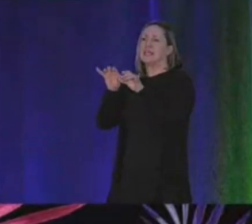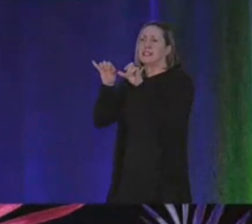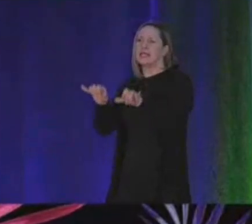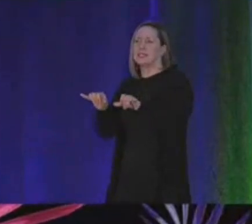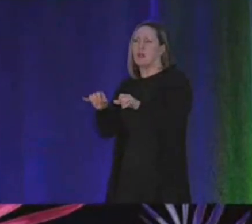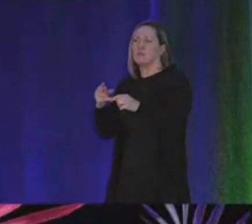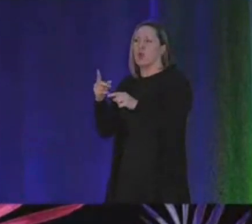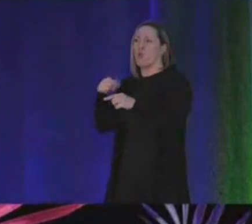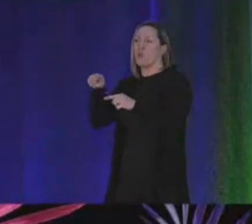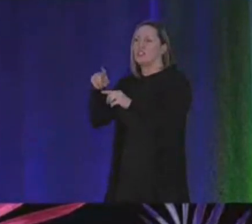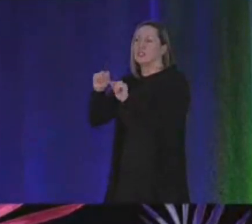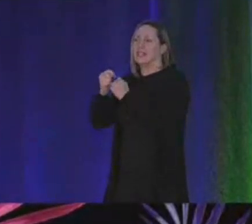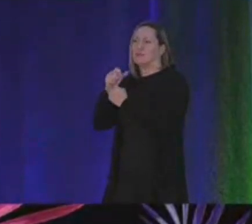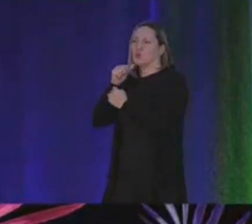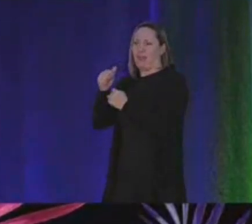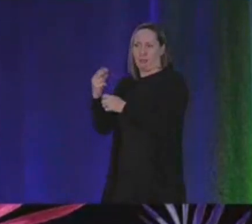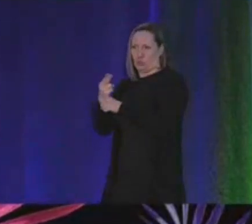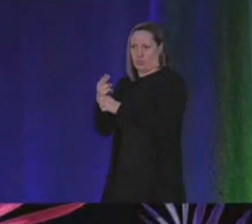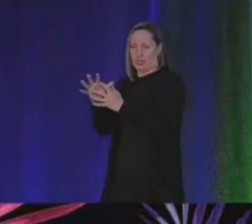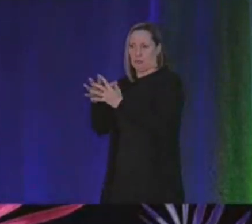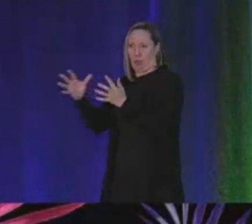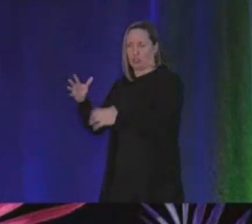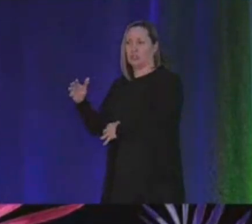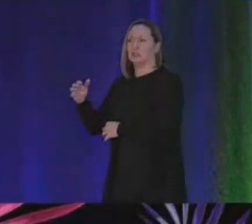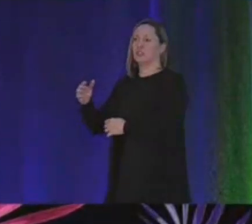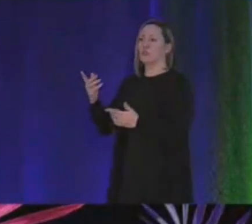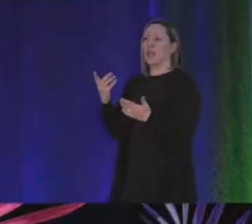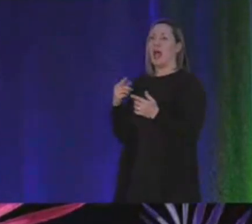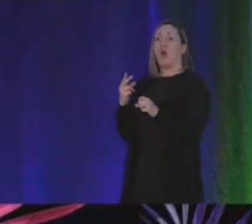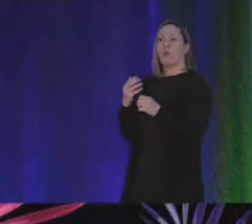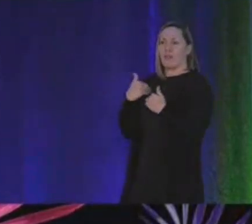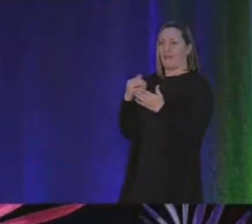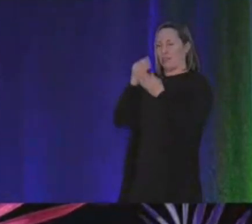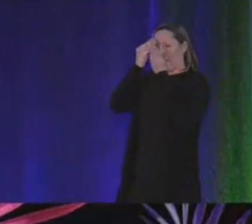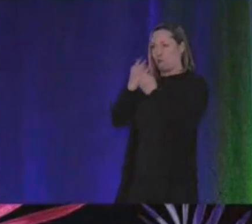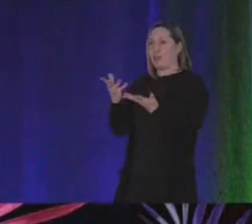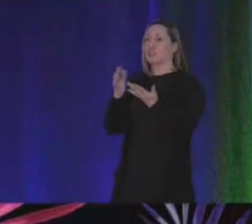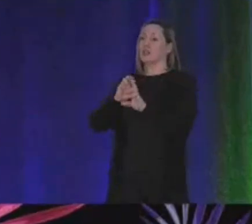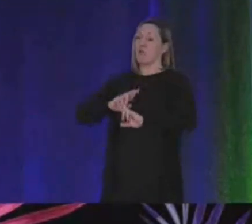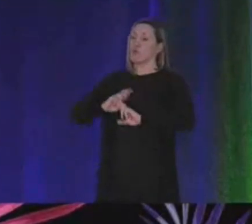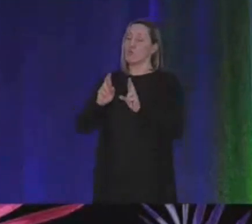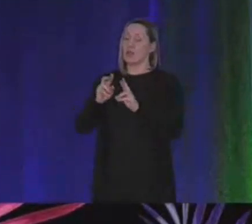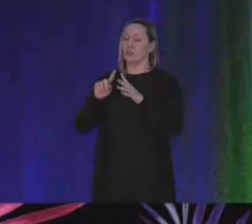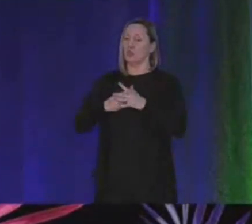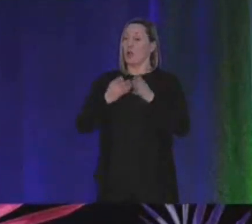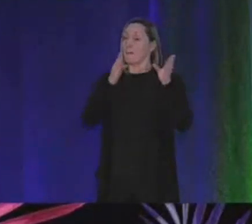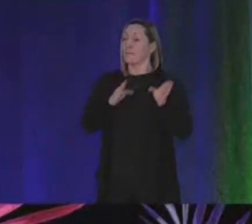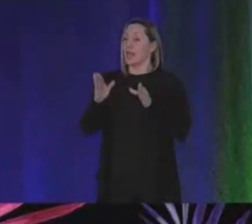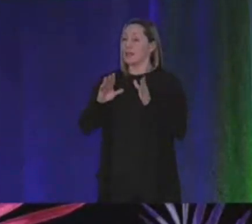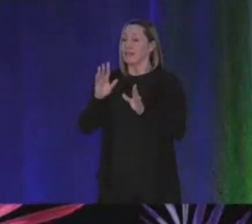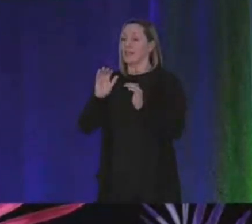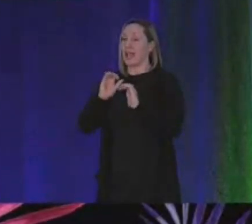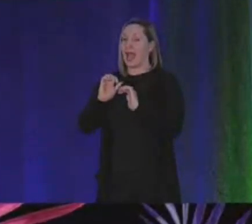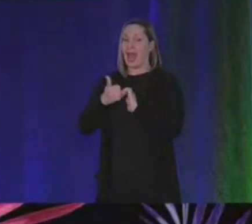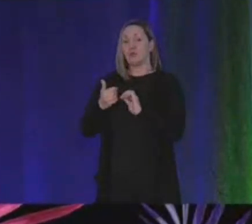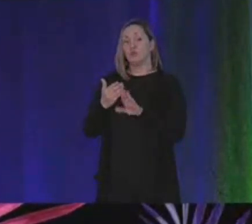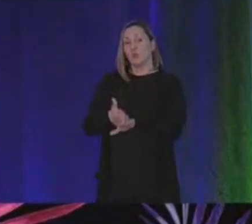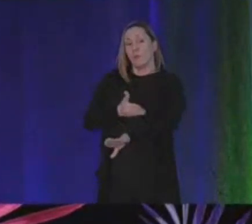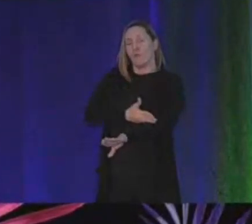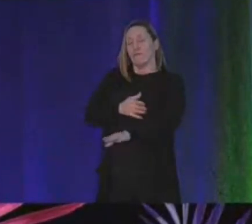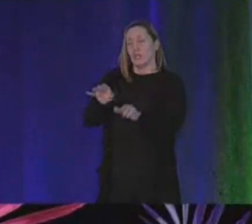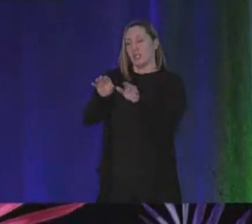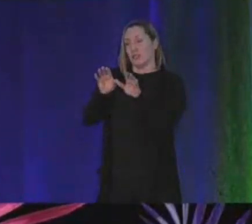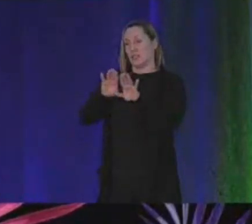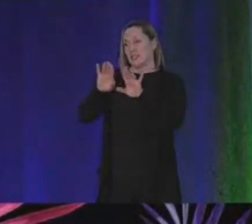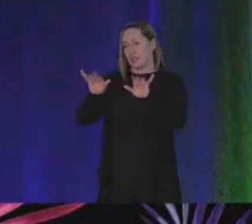of it. So now we have those informations, we are ready to like start planning on like how to improve the system,